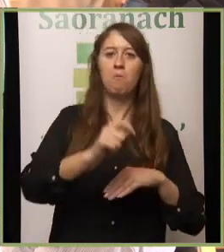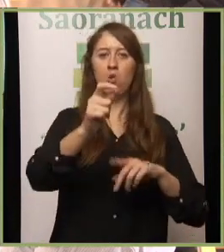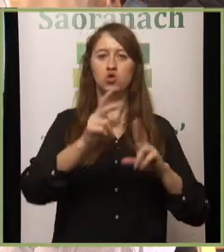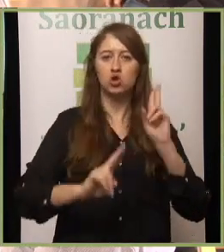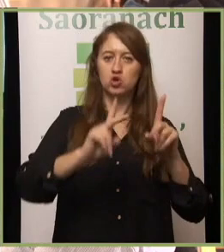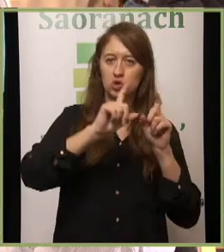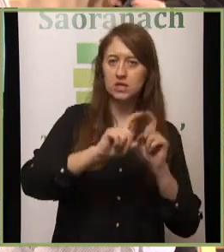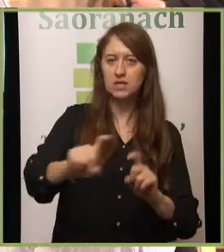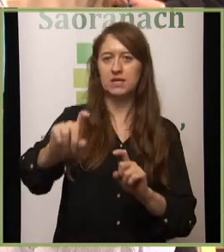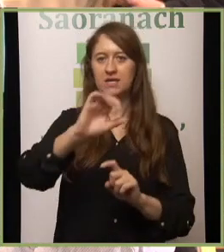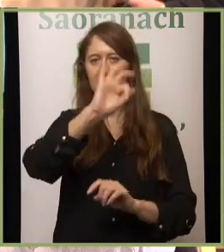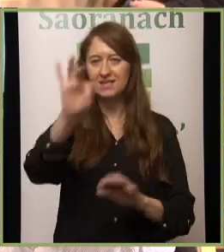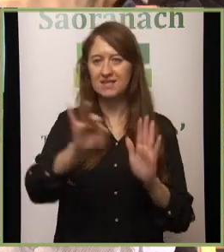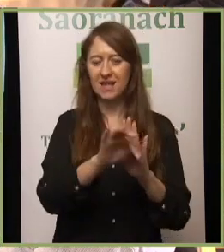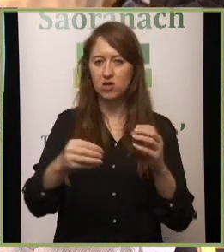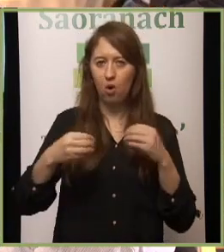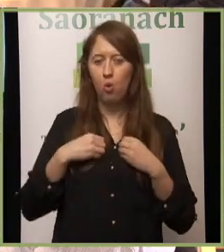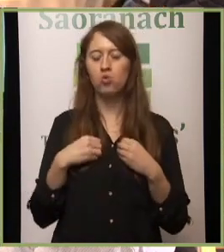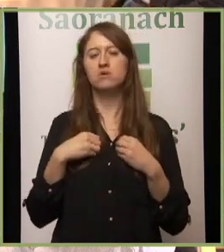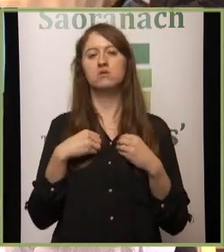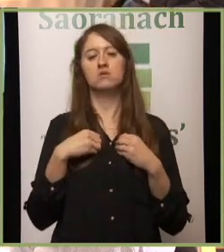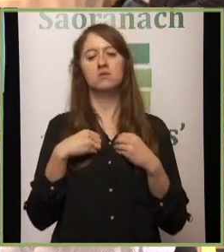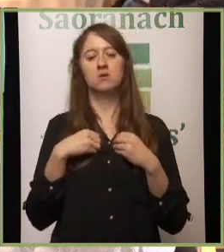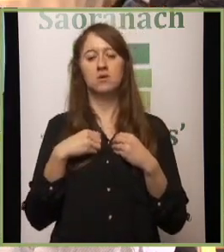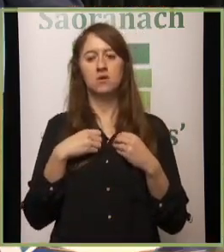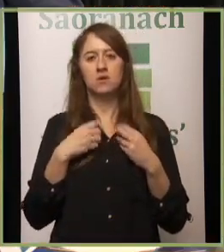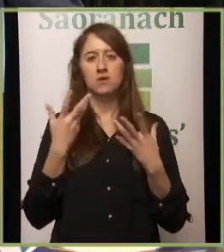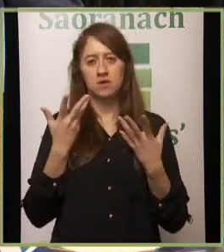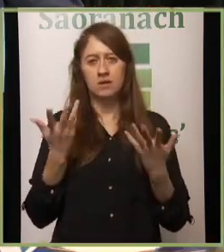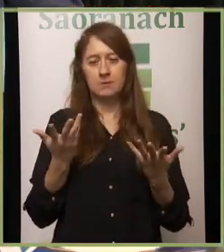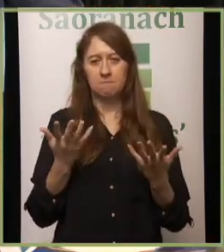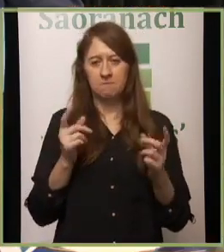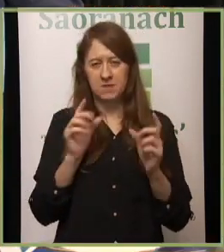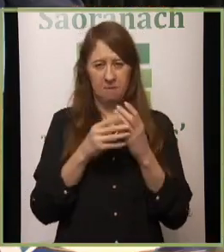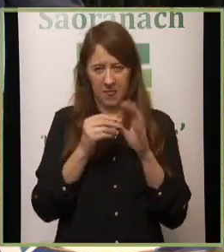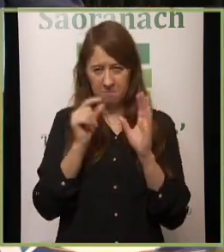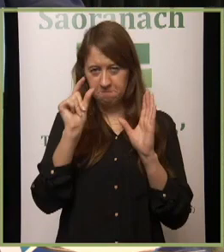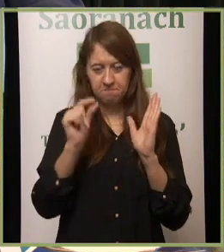in state-owned, bar some small pieces.